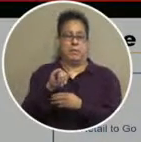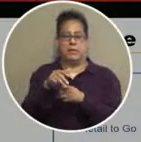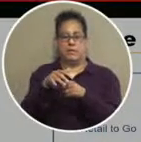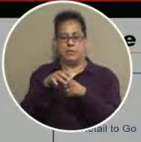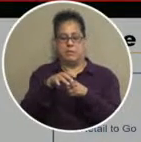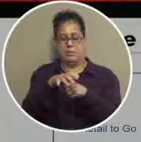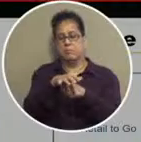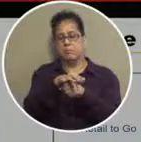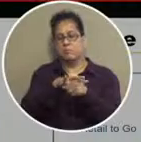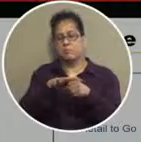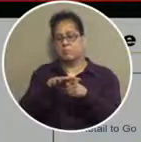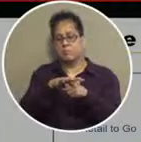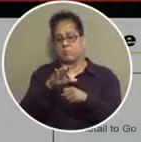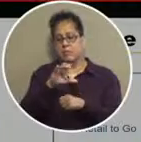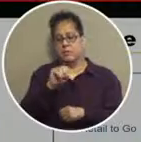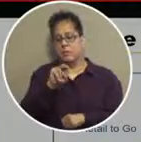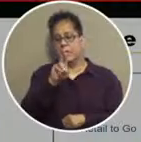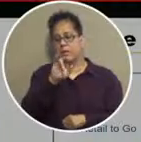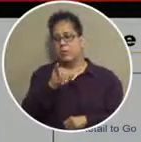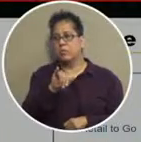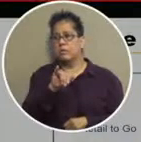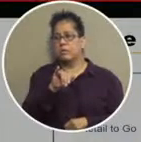county